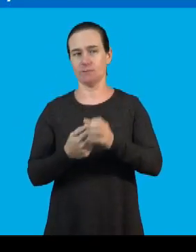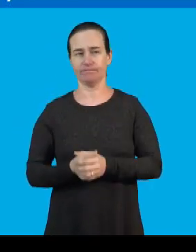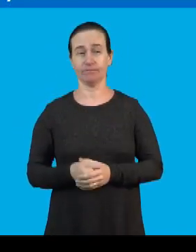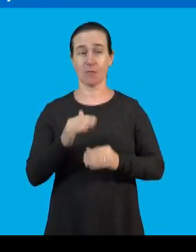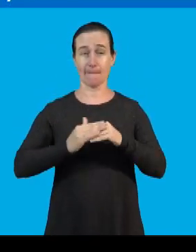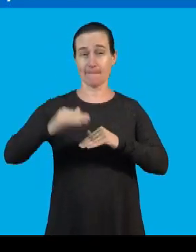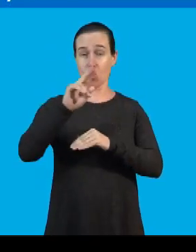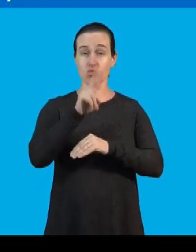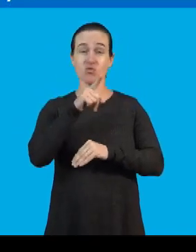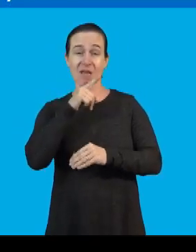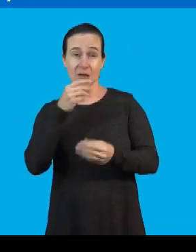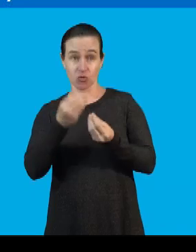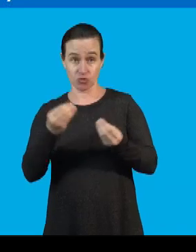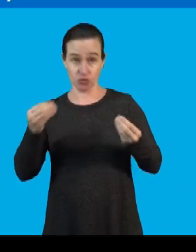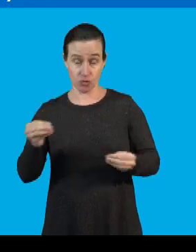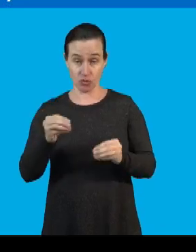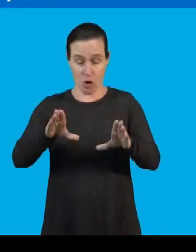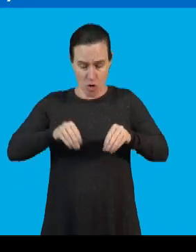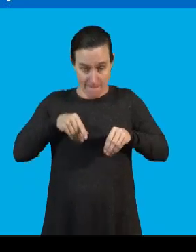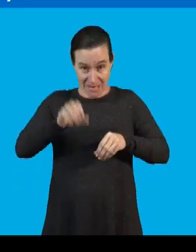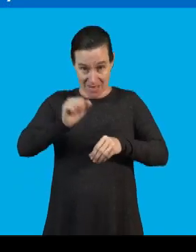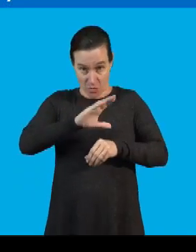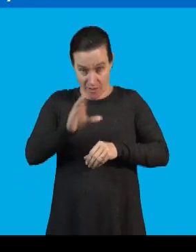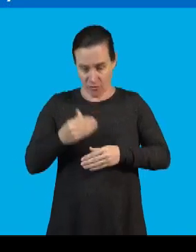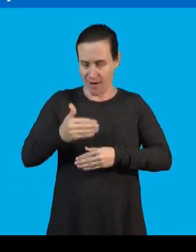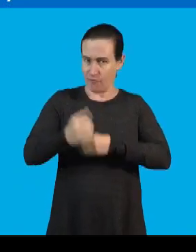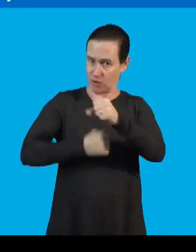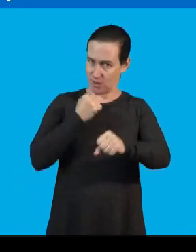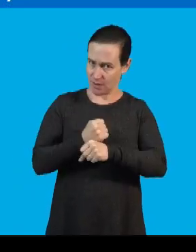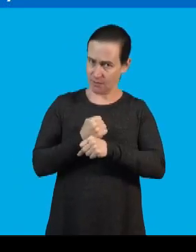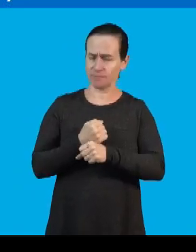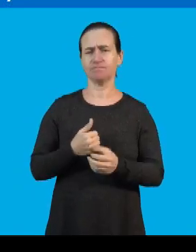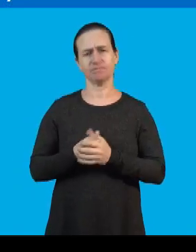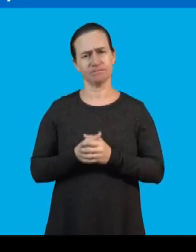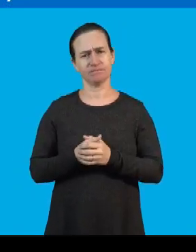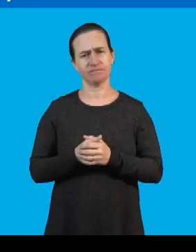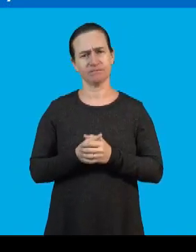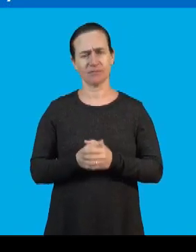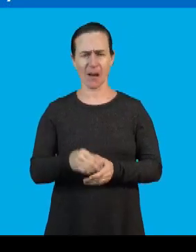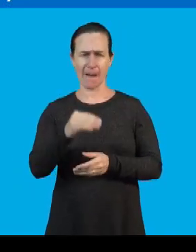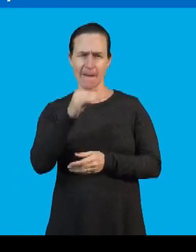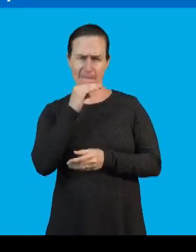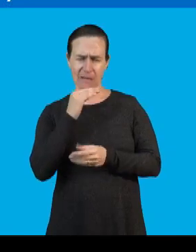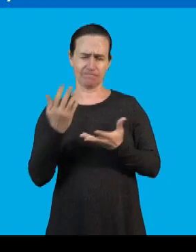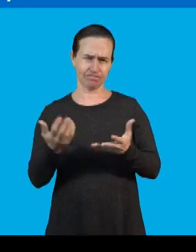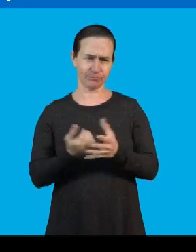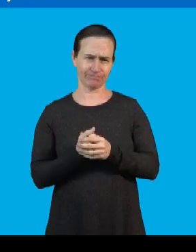answer. So they're saying more than 2,000 children are adopted in South Africa annually. All right, so